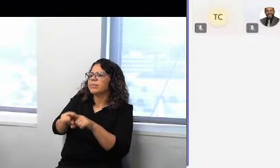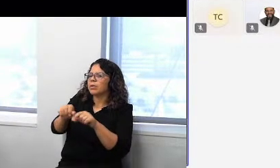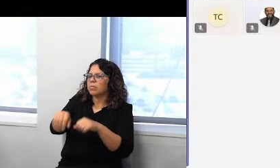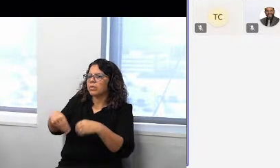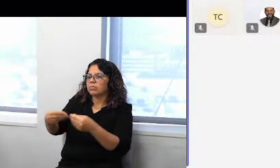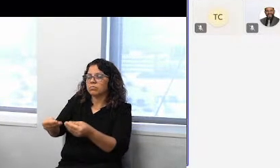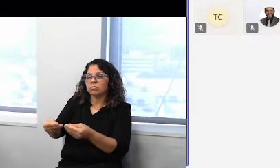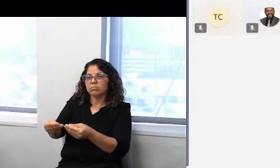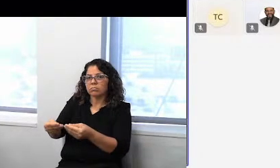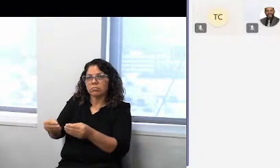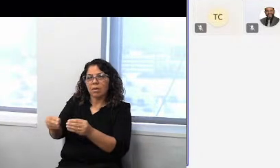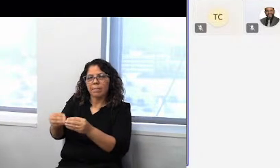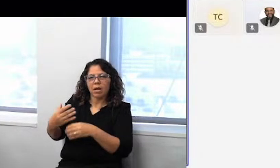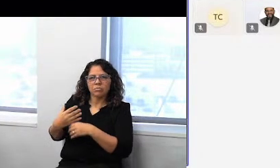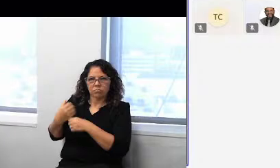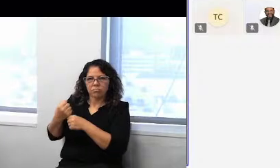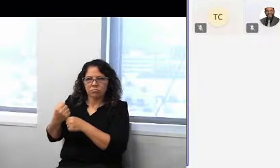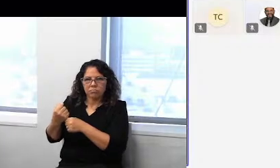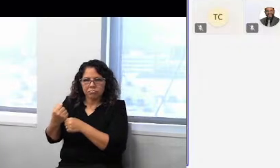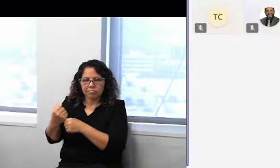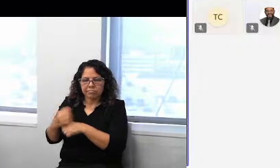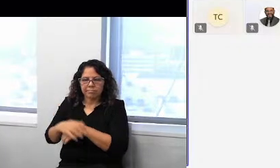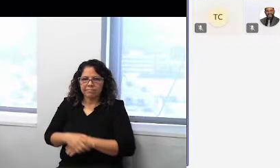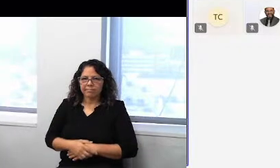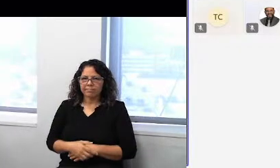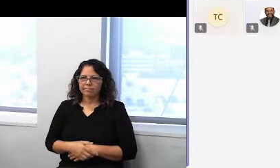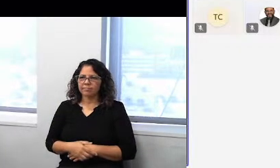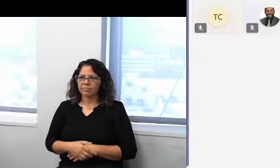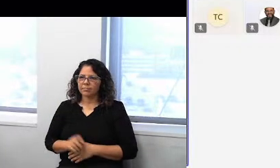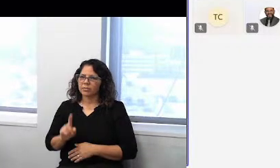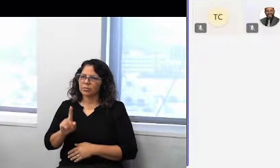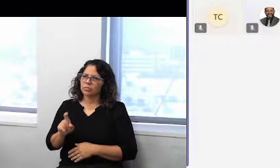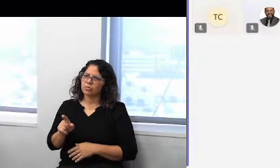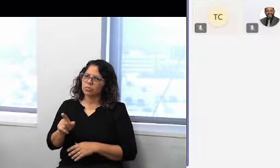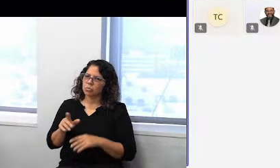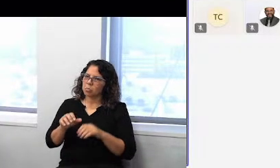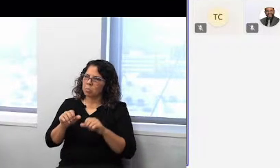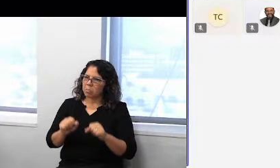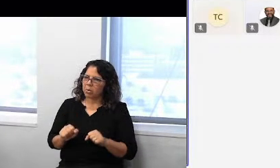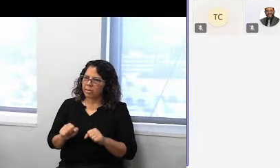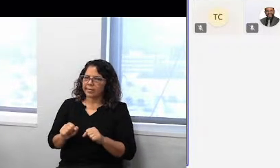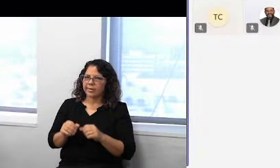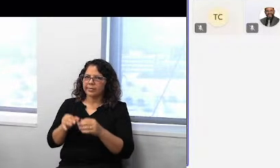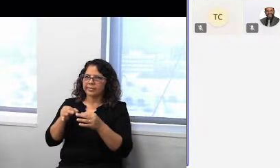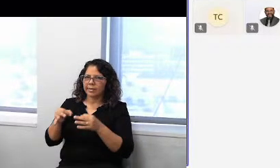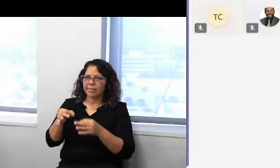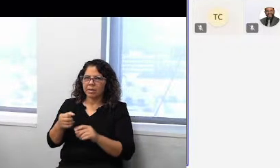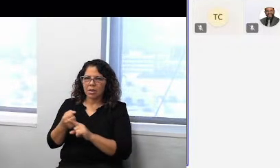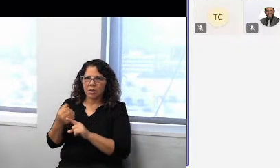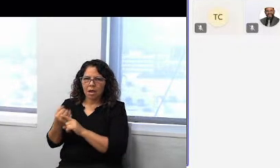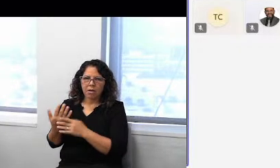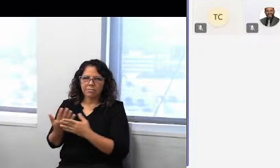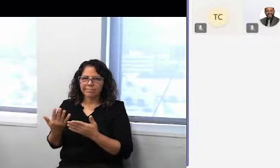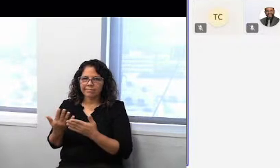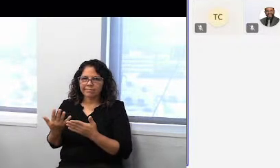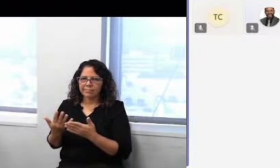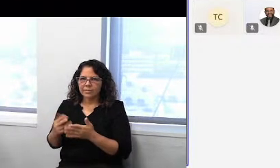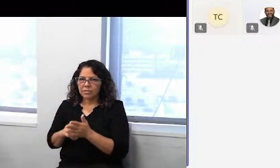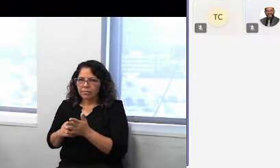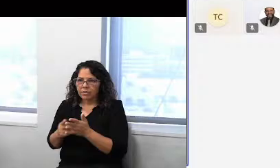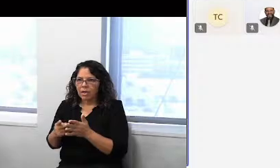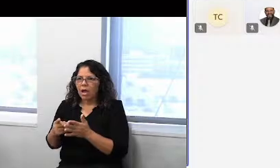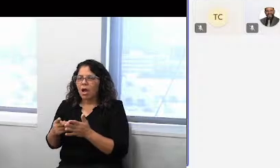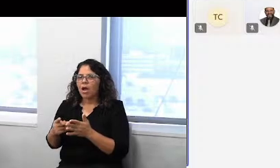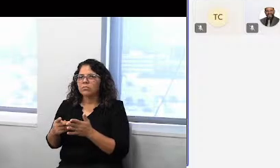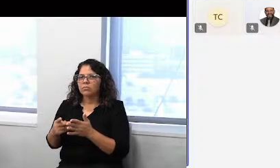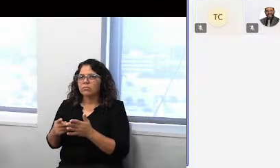could get you to describe what a breaker and a half configuration is without taking up 5 minutes of hearing time? Yes, I can. Please.